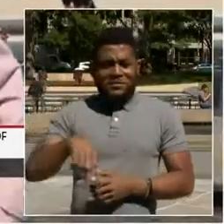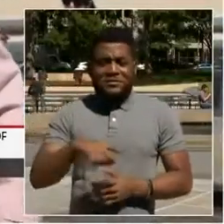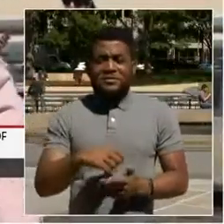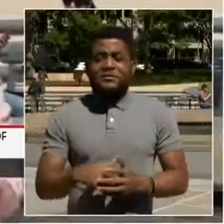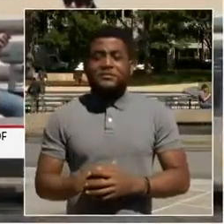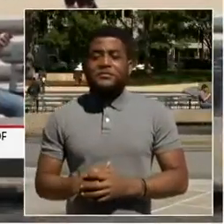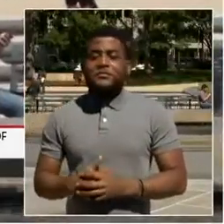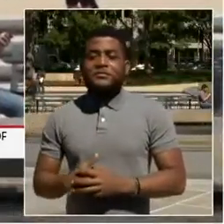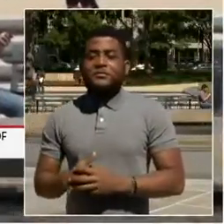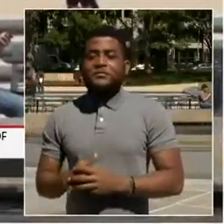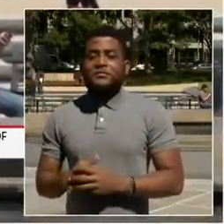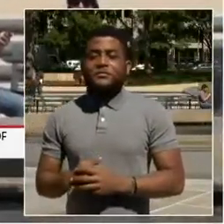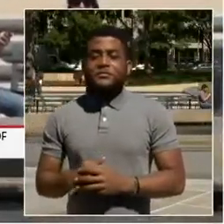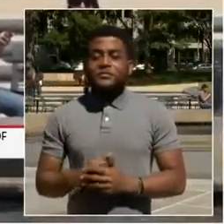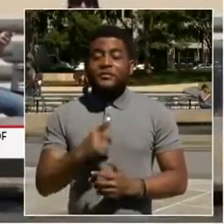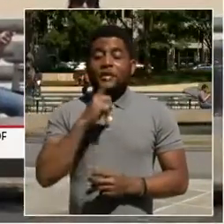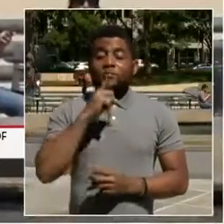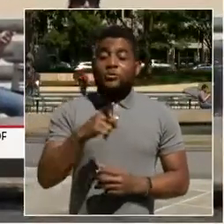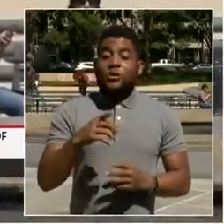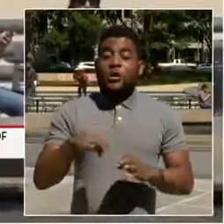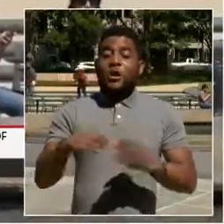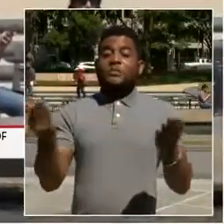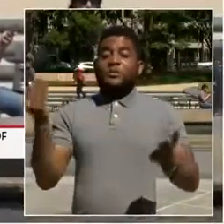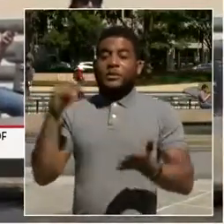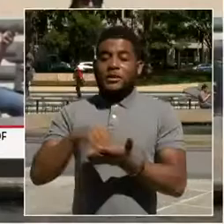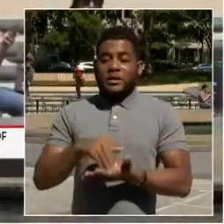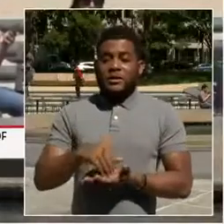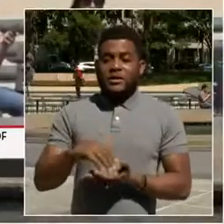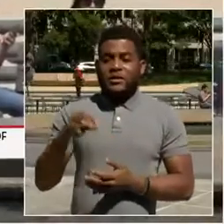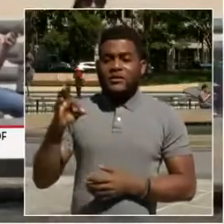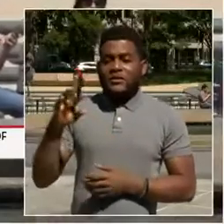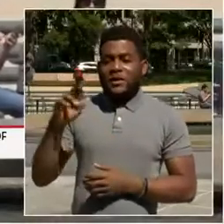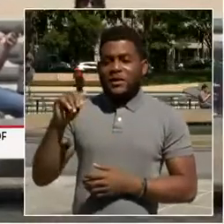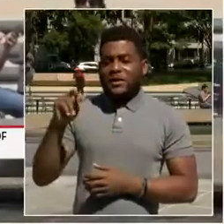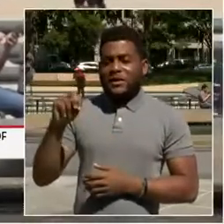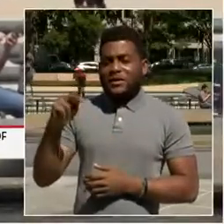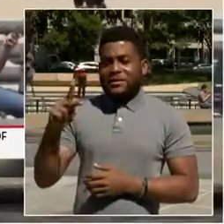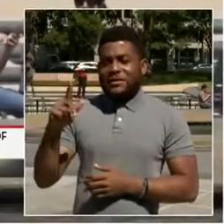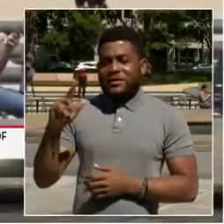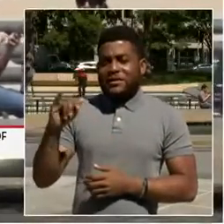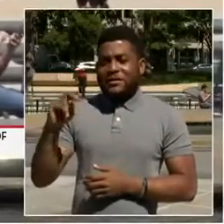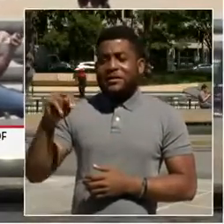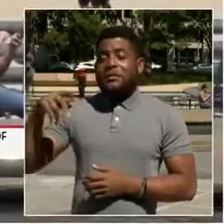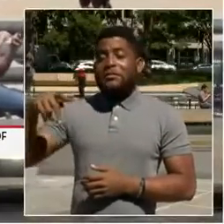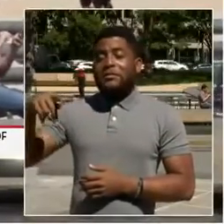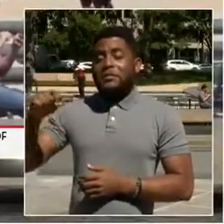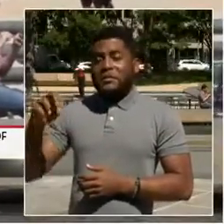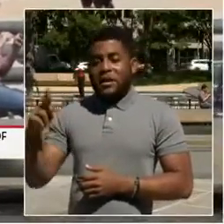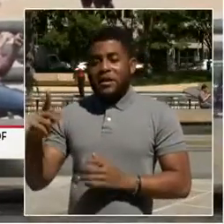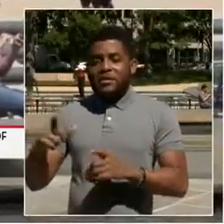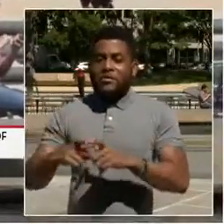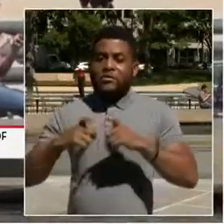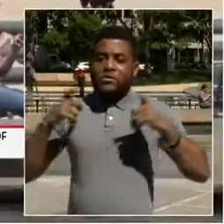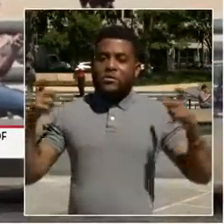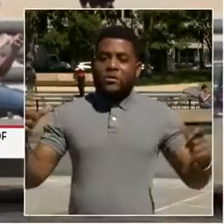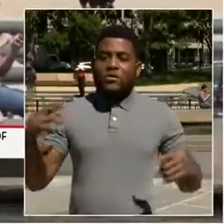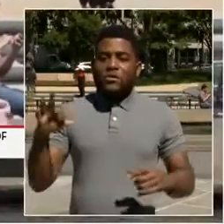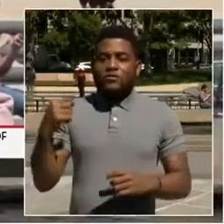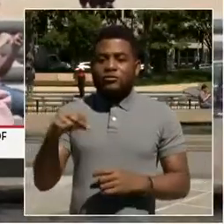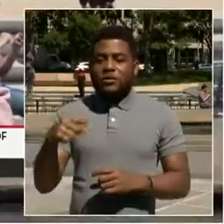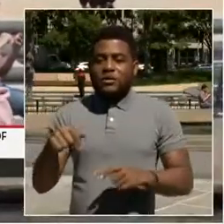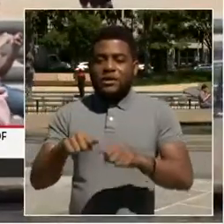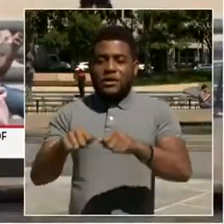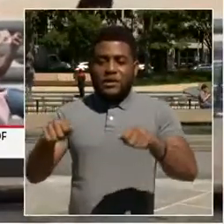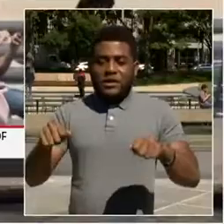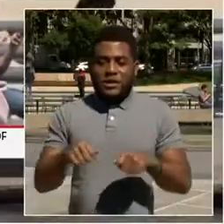old Franklin Park. This, my friends, is the largest green space in